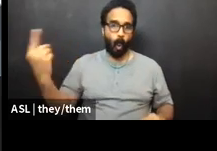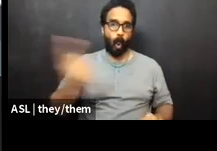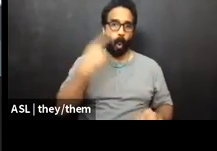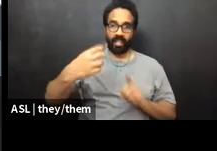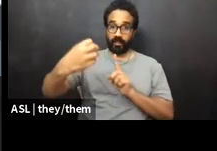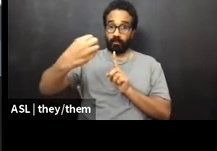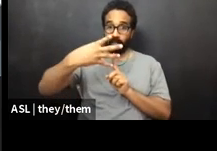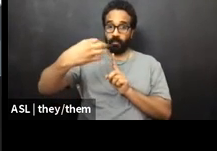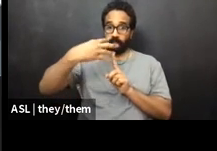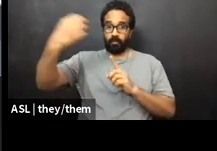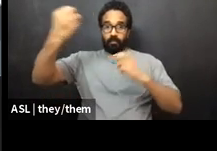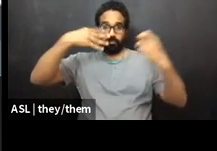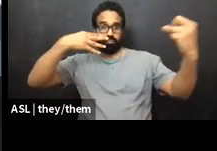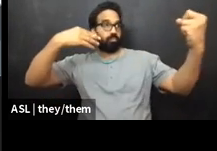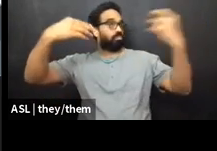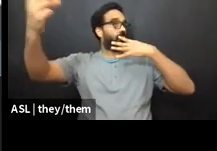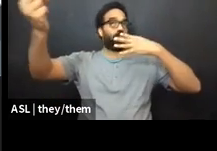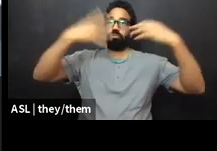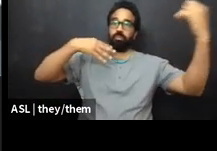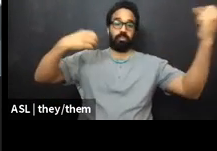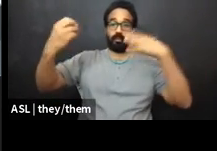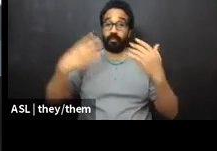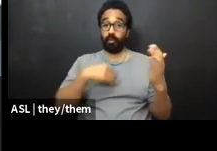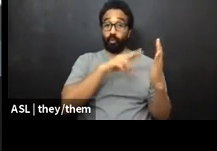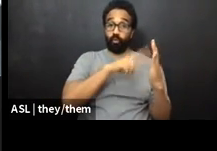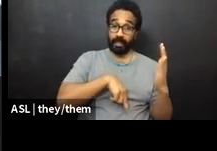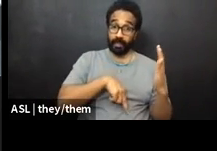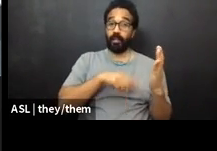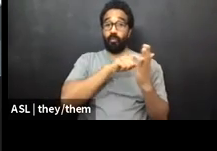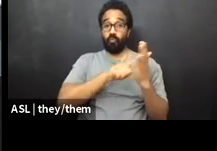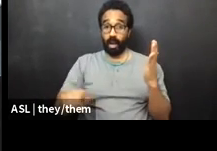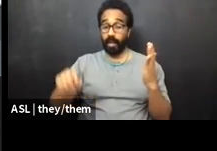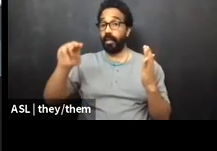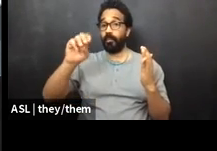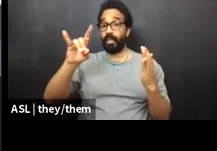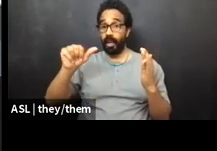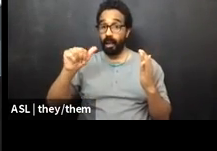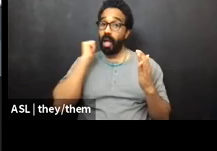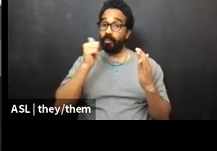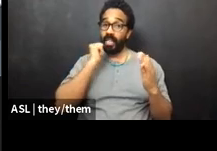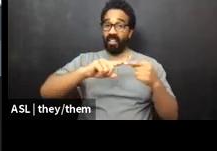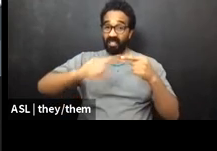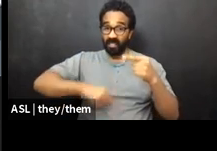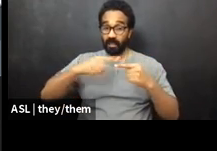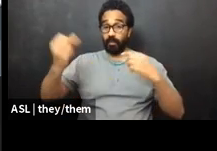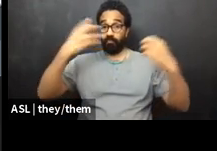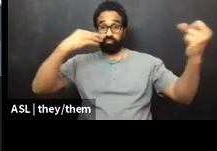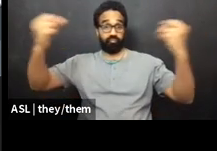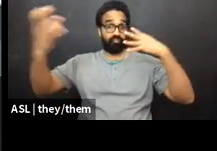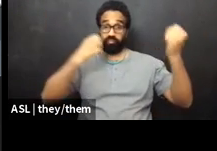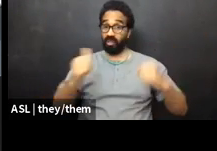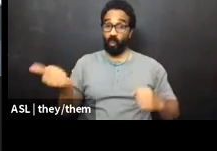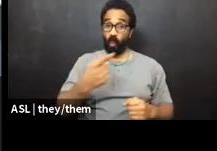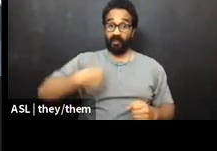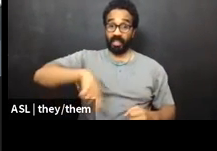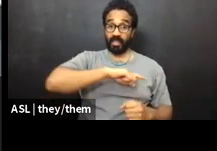world we live in today. It's a contemporary society of both reading and writing media. We are all readers and writers in this culture. So